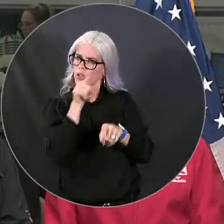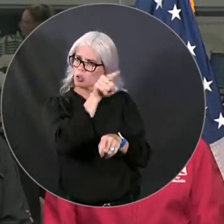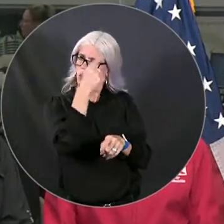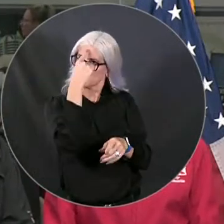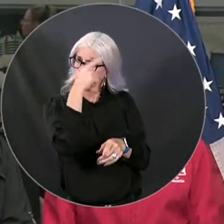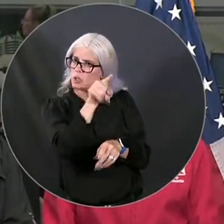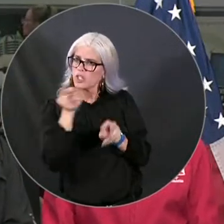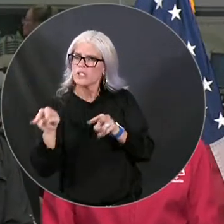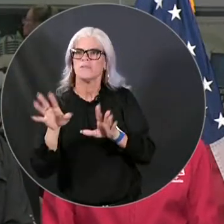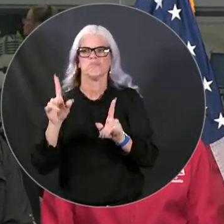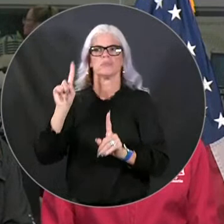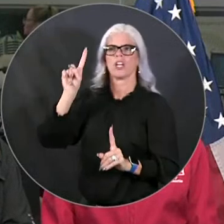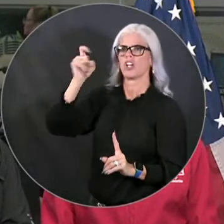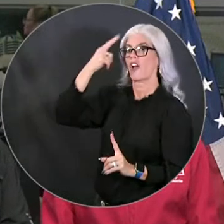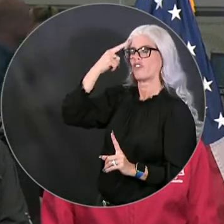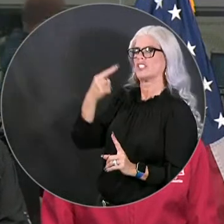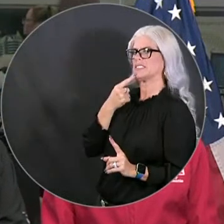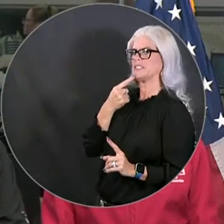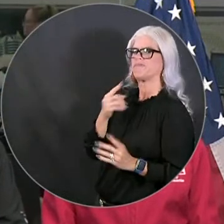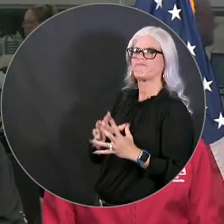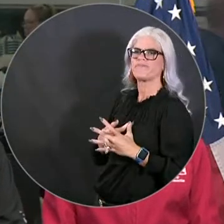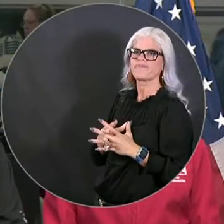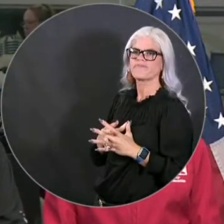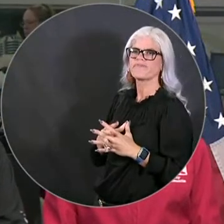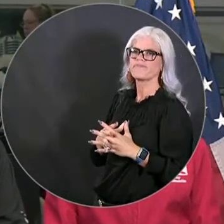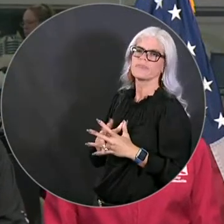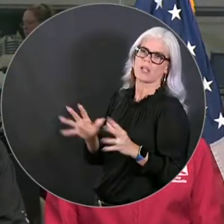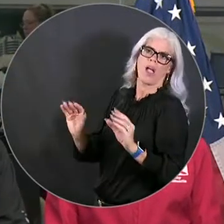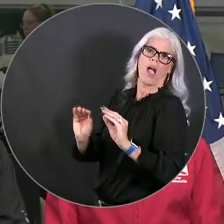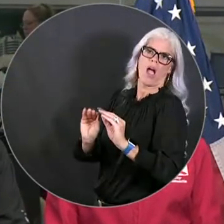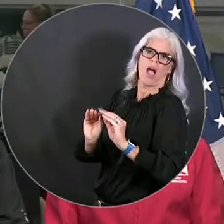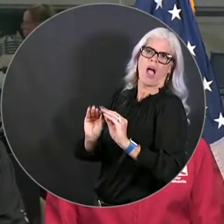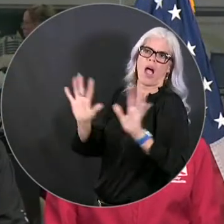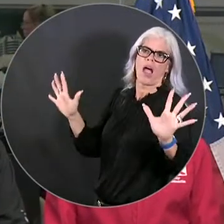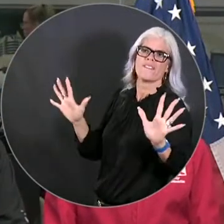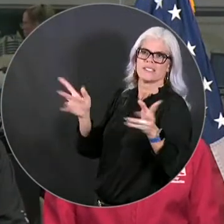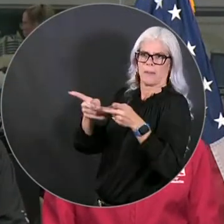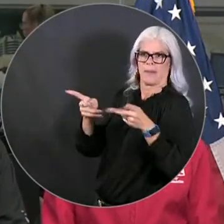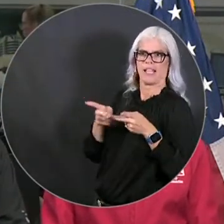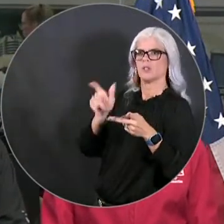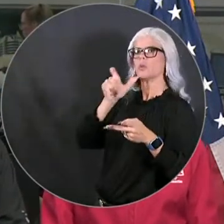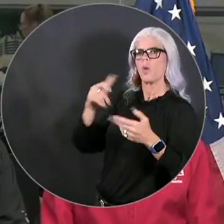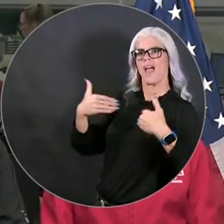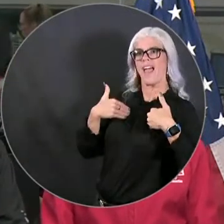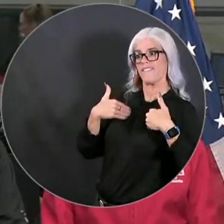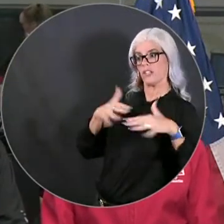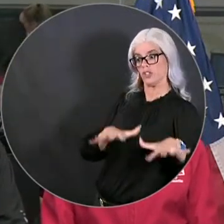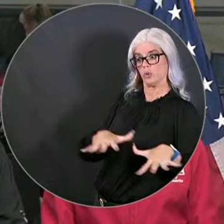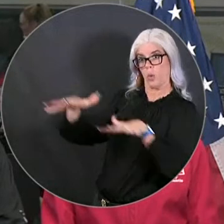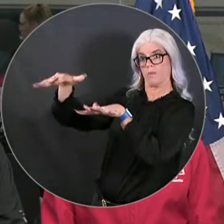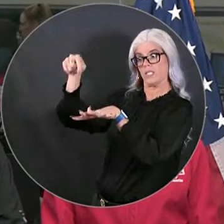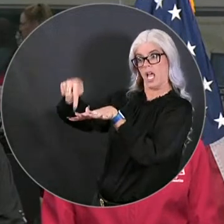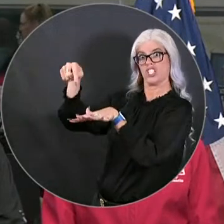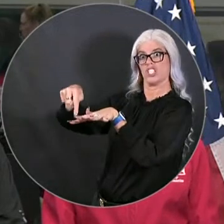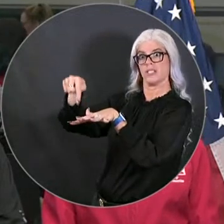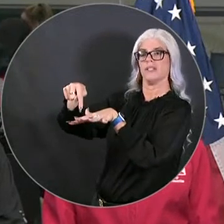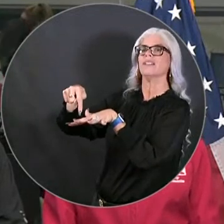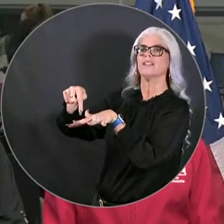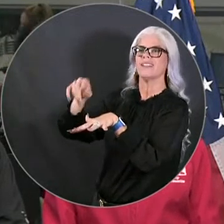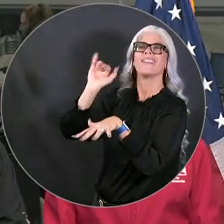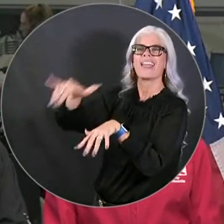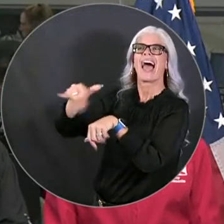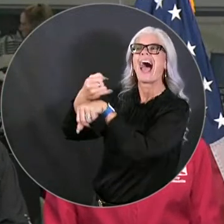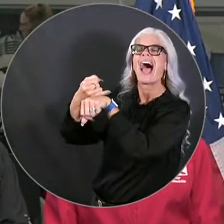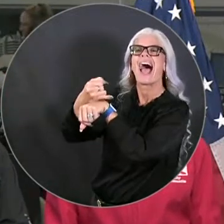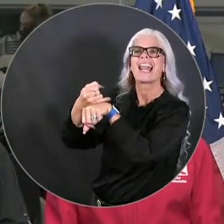come in and do, I would say obviously the places that got the catastrophic storm surge. So you'd be looking at the barrier islands